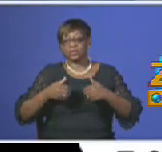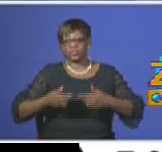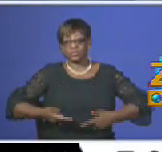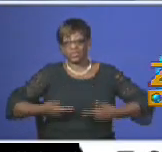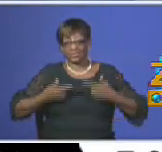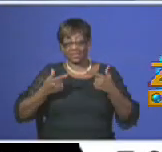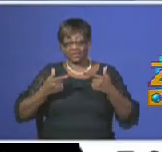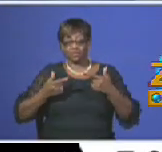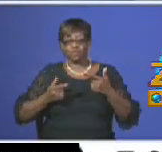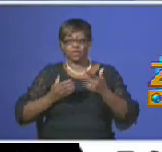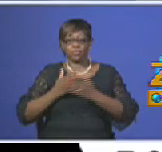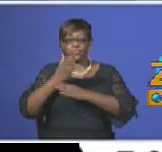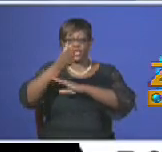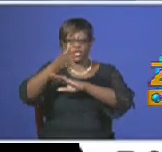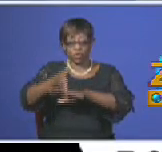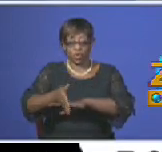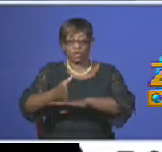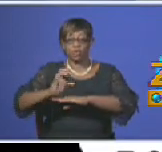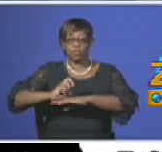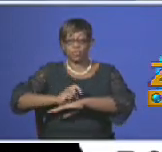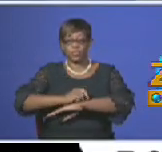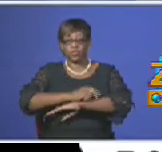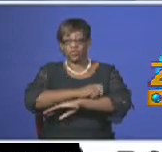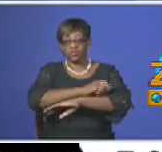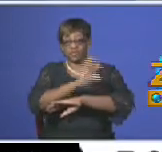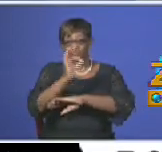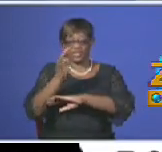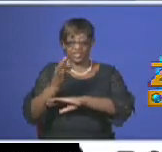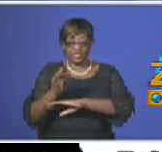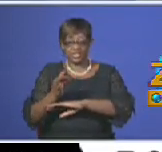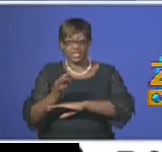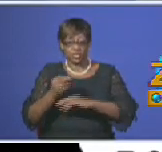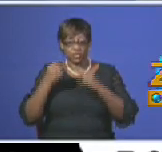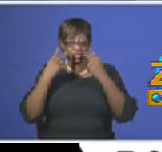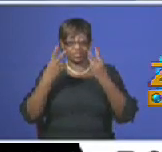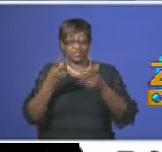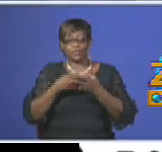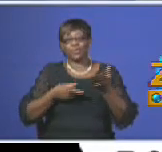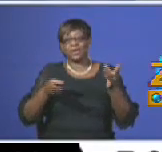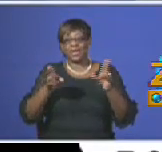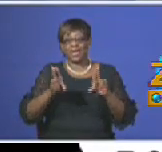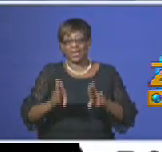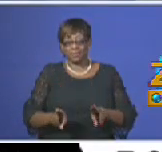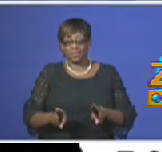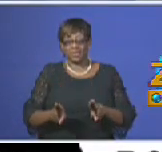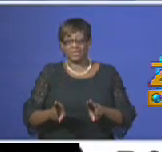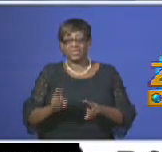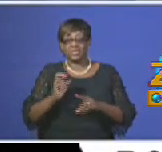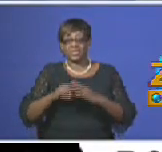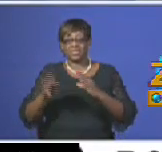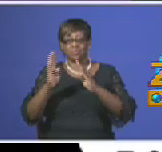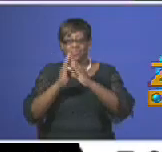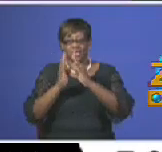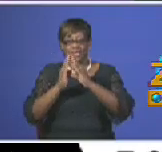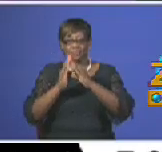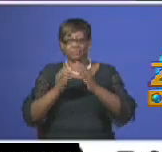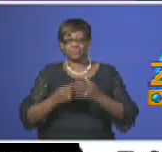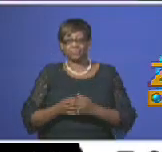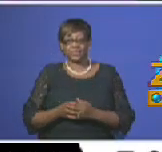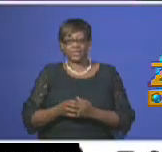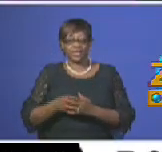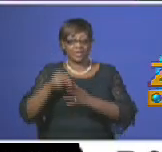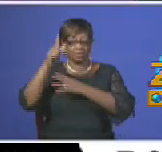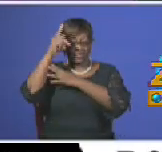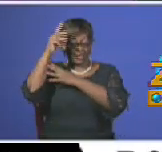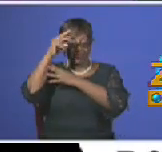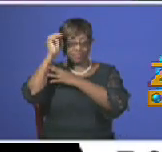COVID-19 and beyond. Aldovese Munnings tells us tonight more about the Prime Minister's virtual address to the world. Prime Minister the